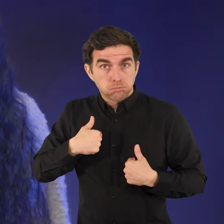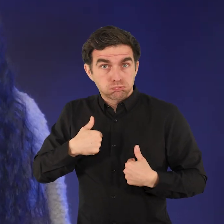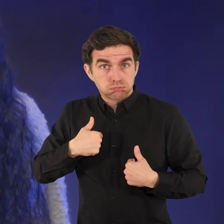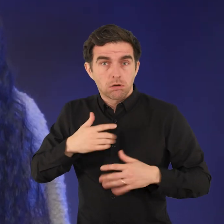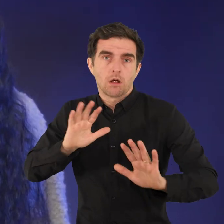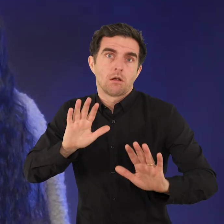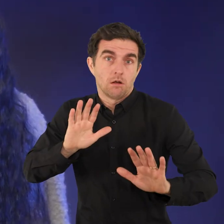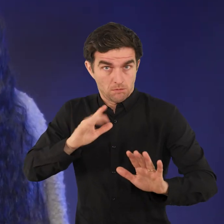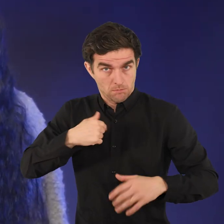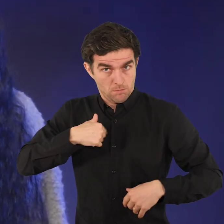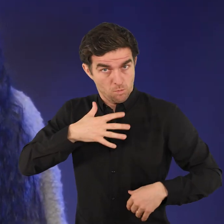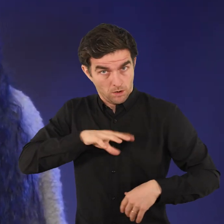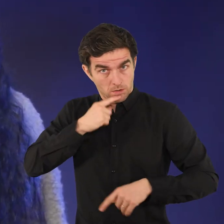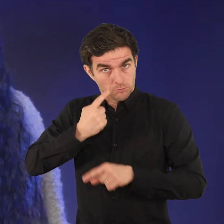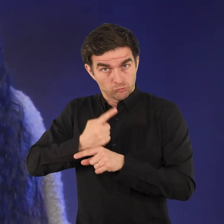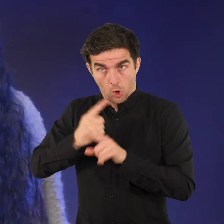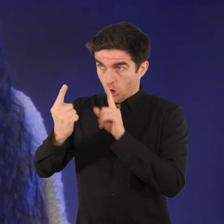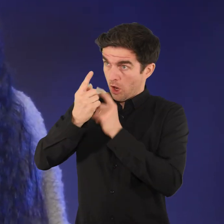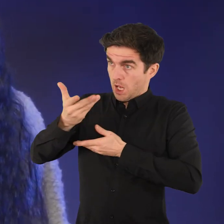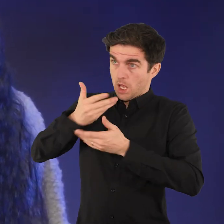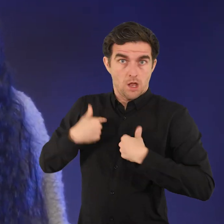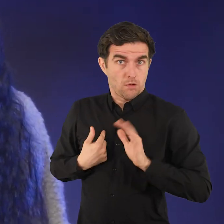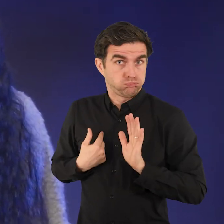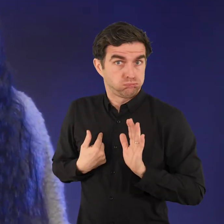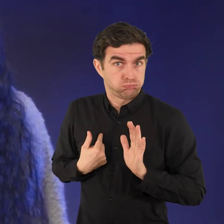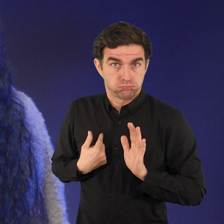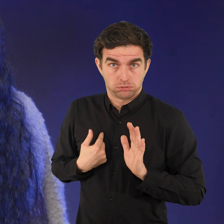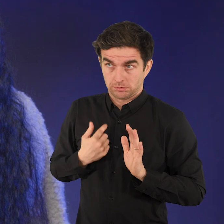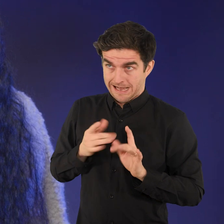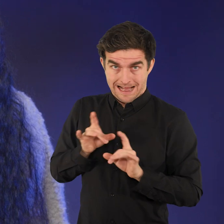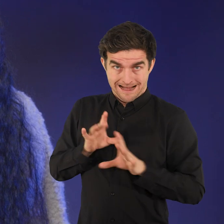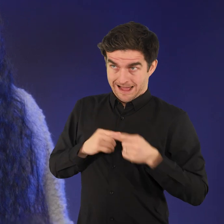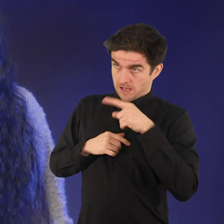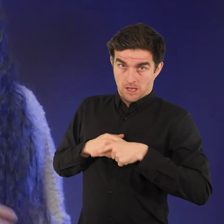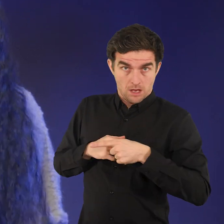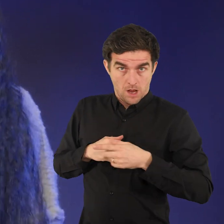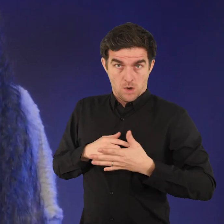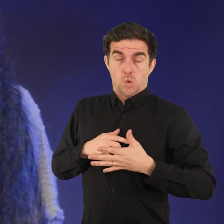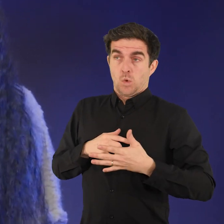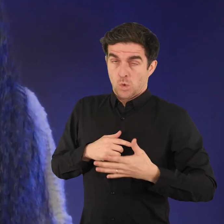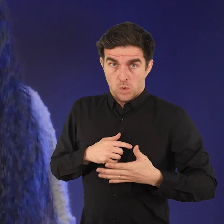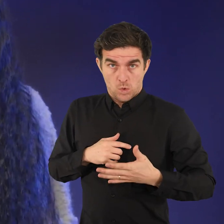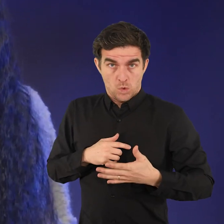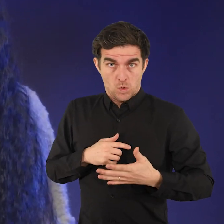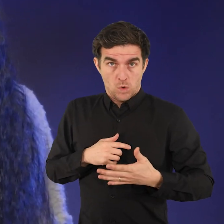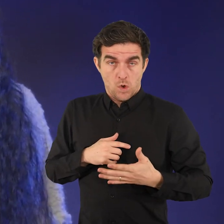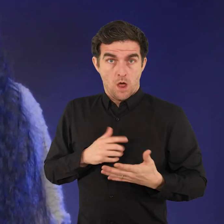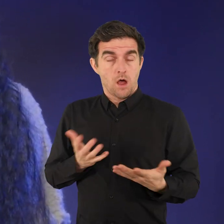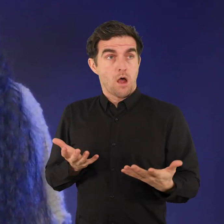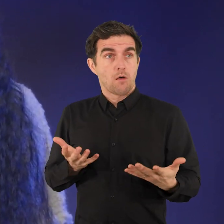first of all, I don't want to talk to him. And if a person is doing something like